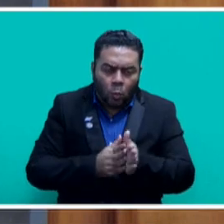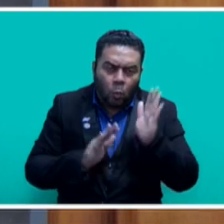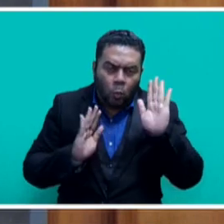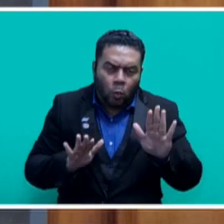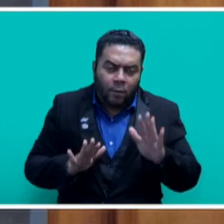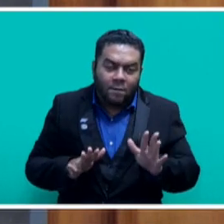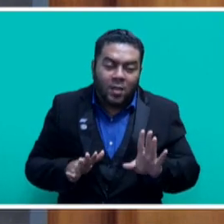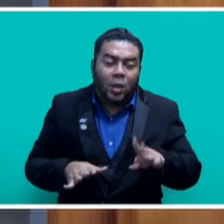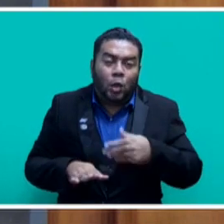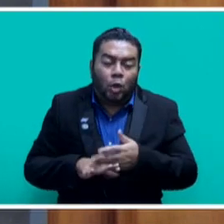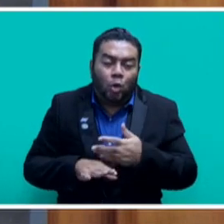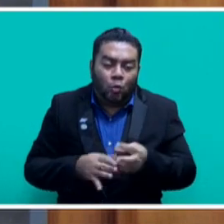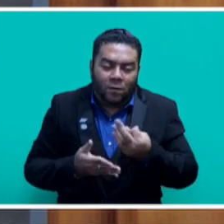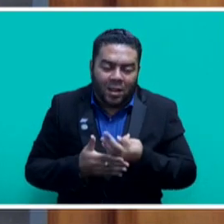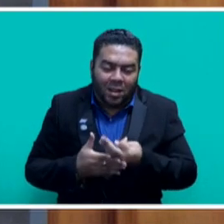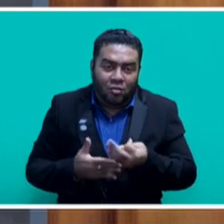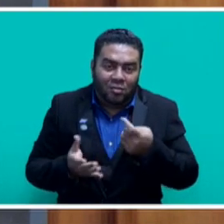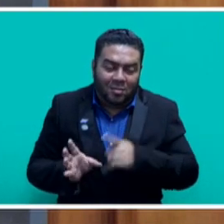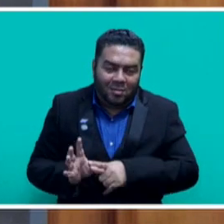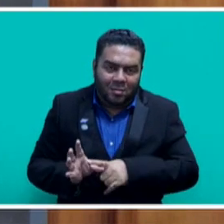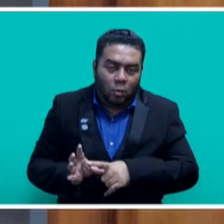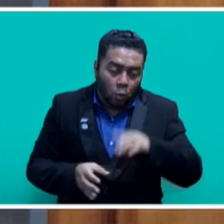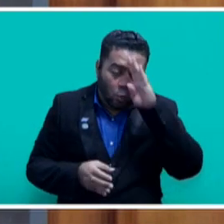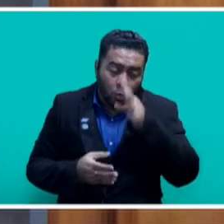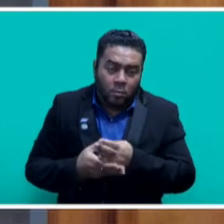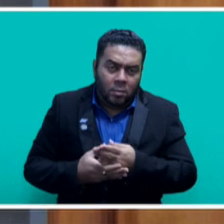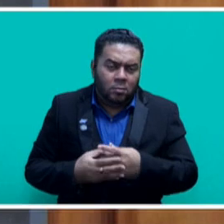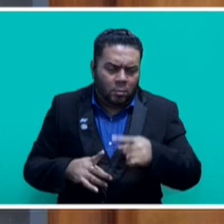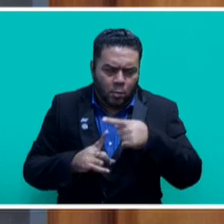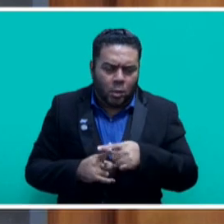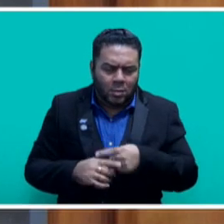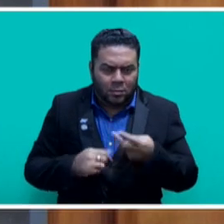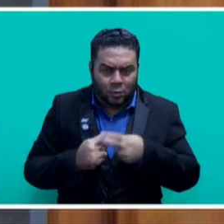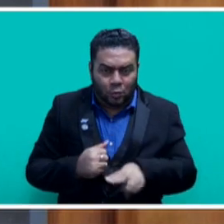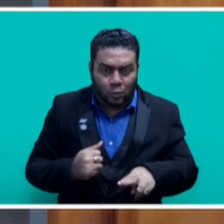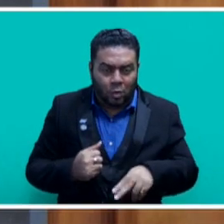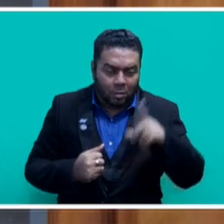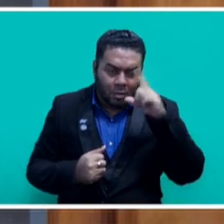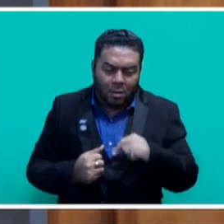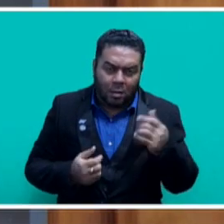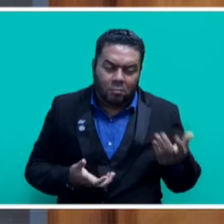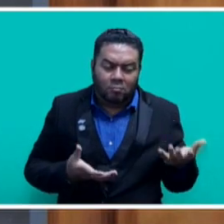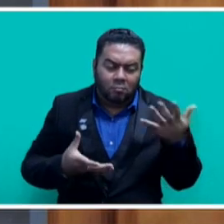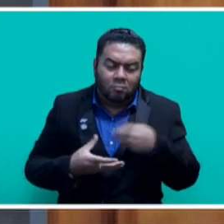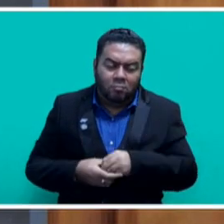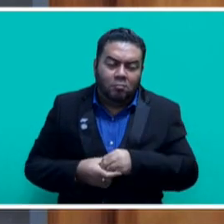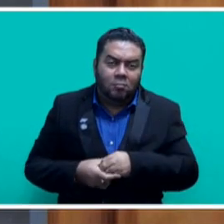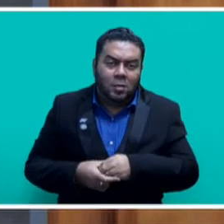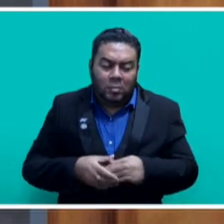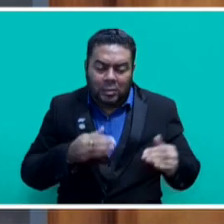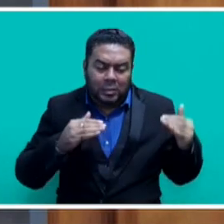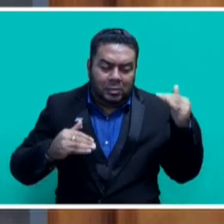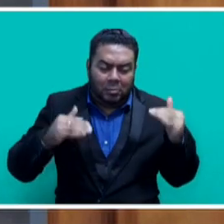financial year's budget announcement, hoping for some positive news that it could bring a sense of relief and